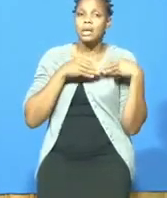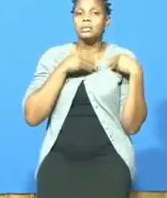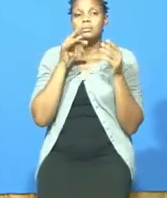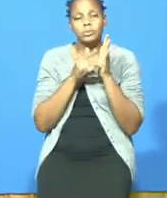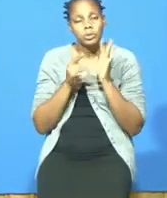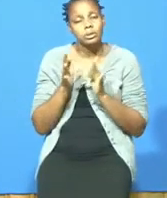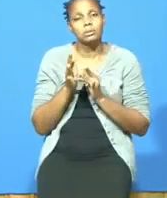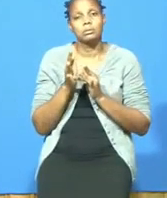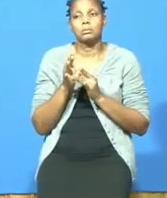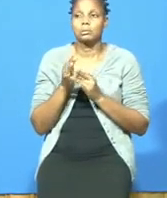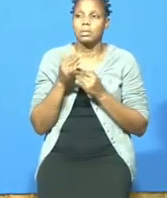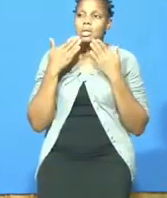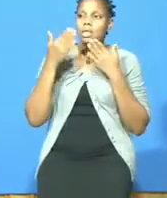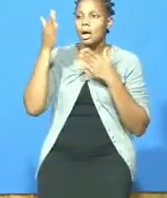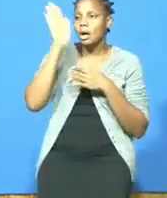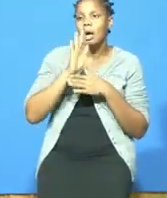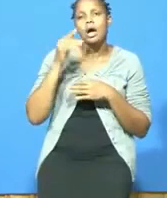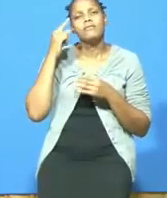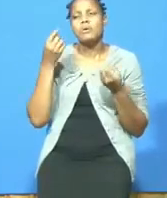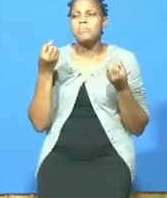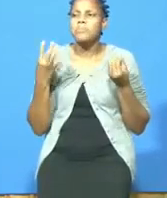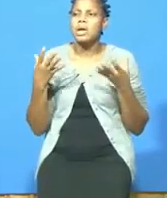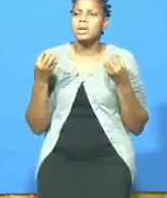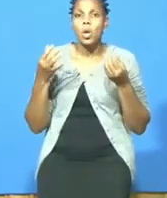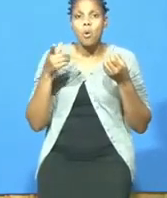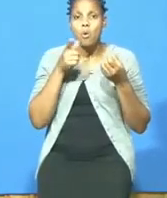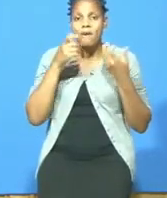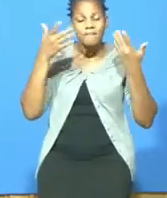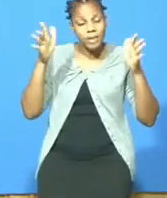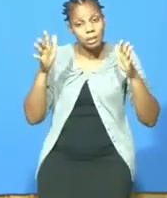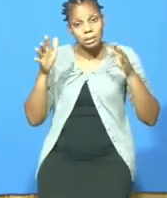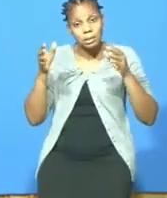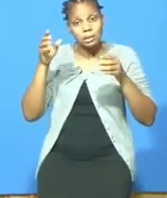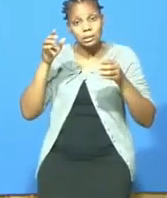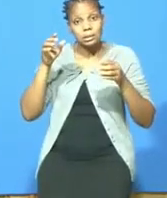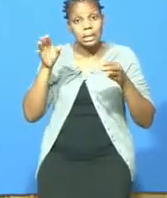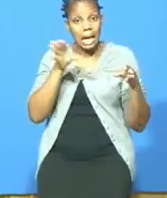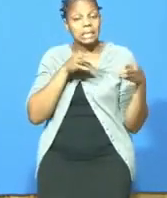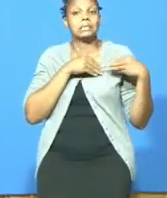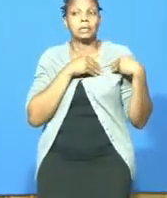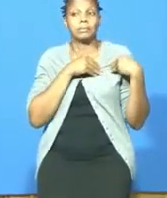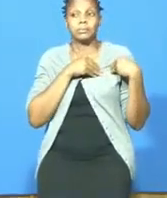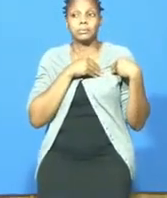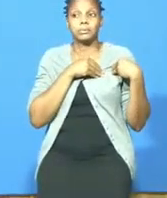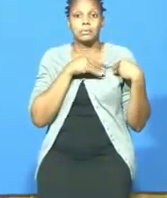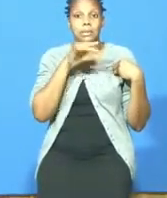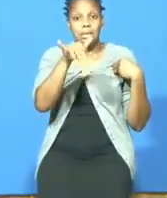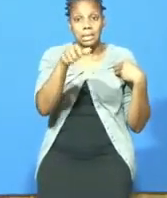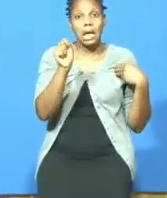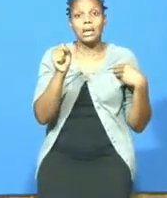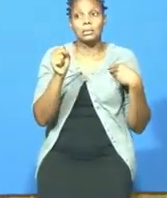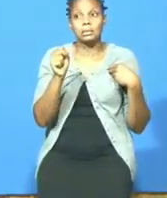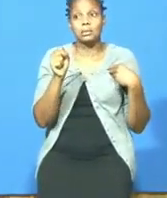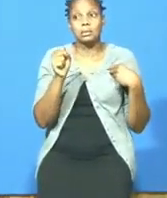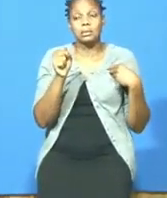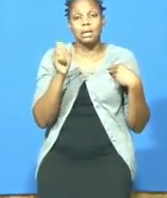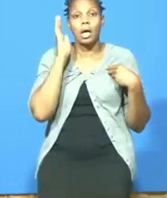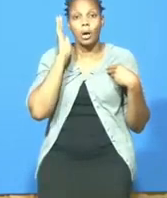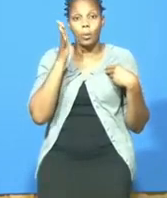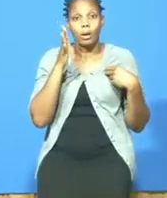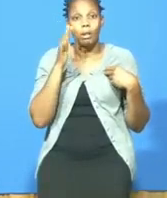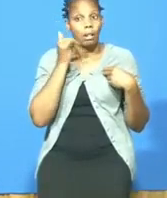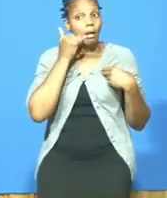Christ. Thank God for the many who have decided, and yes, I will make that call that I have to make to